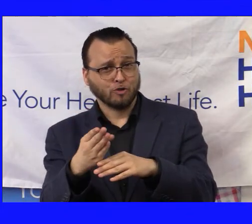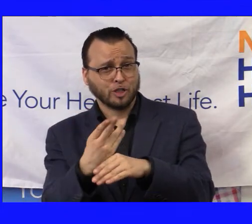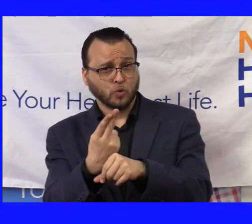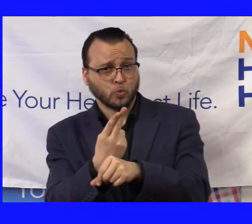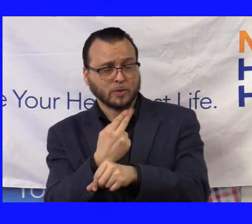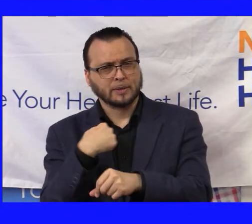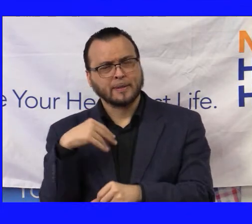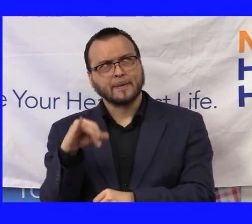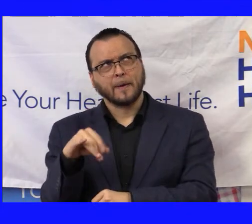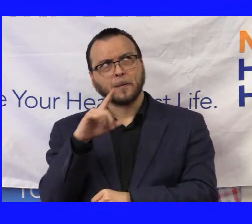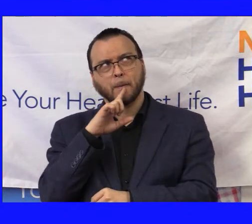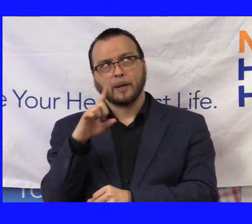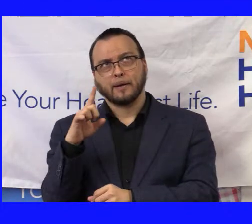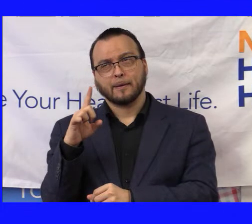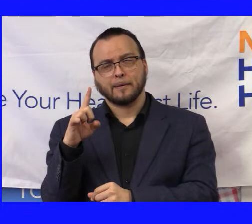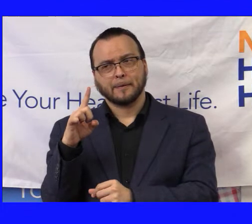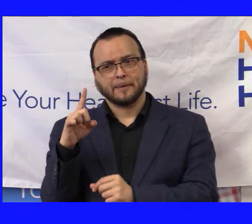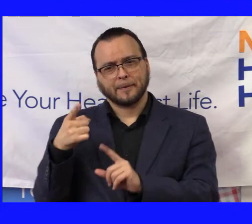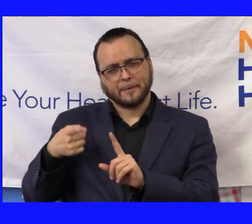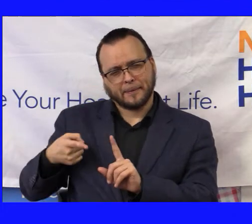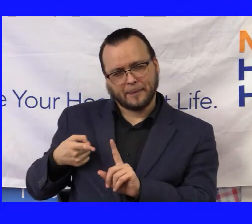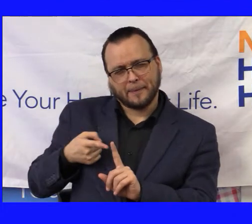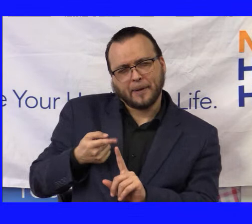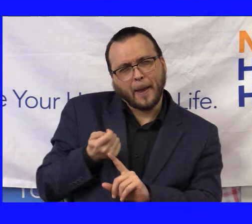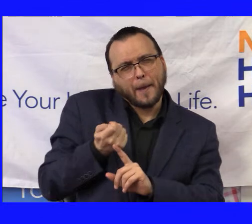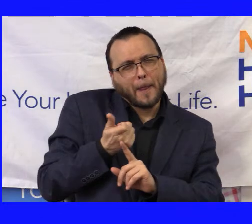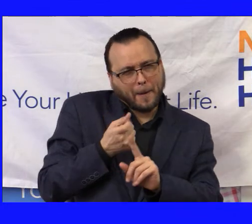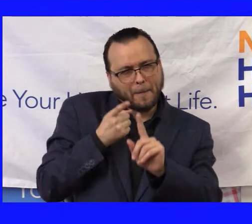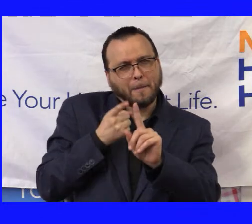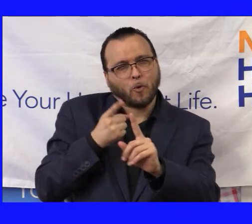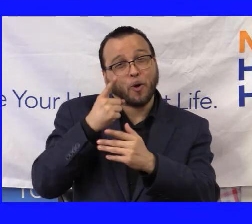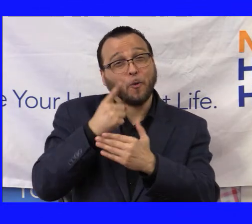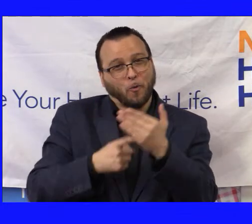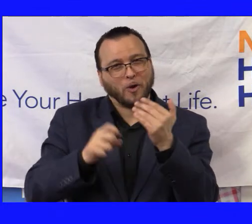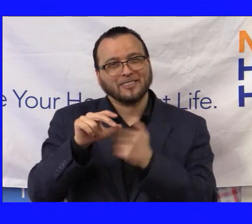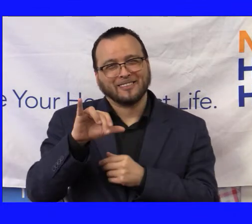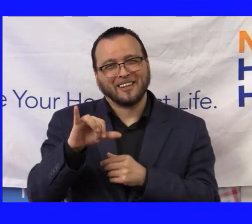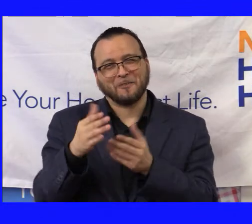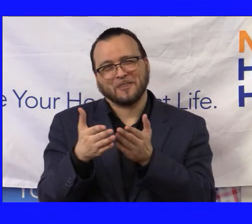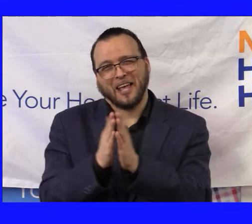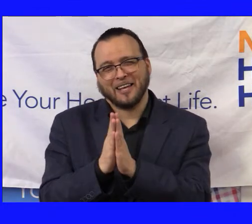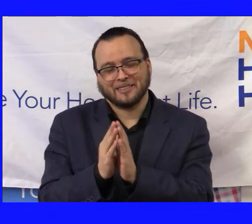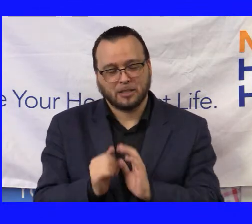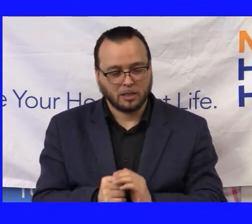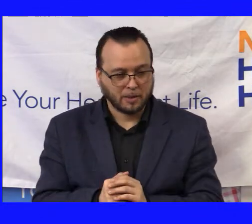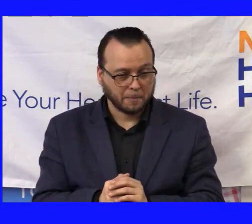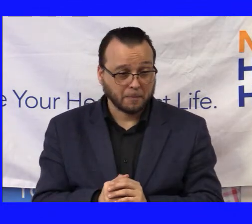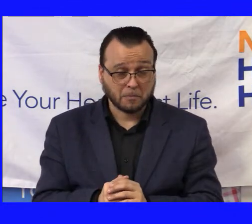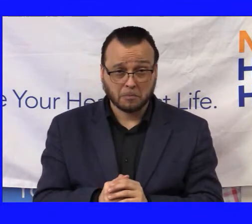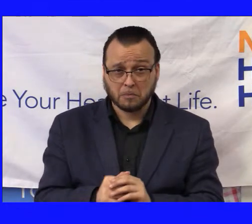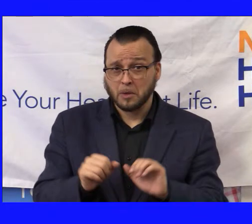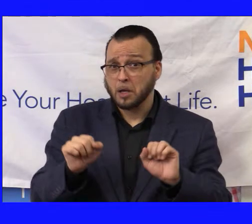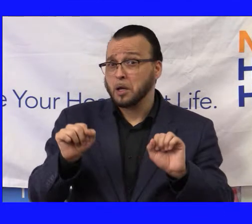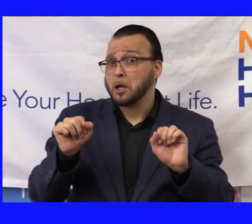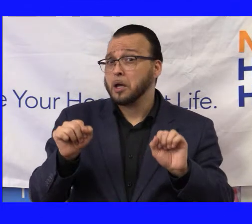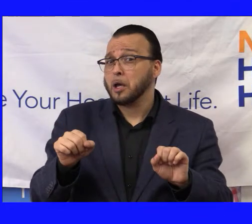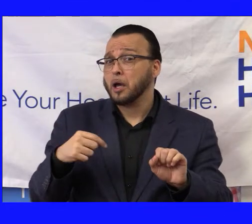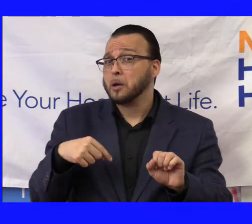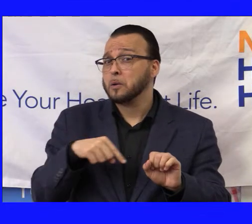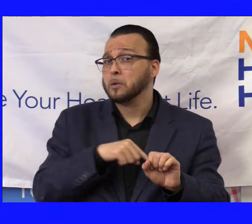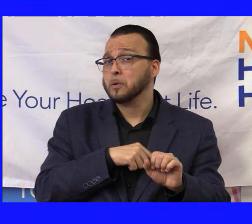point, a little bit the point of what Sally was asking is whether we can track that some of